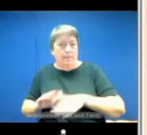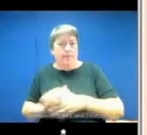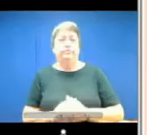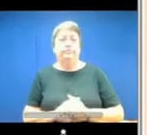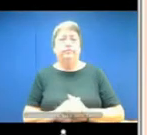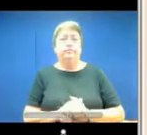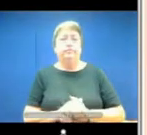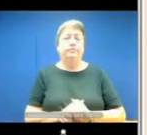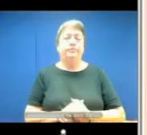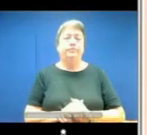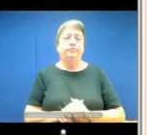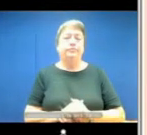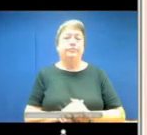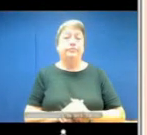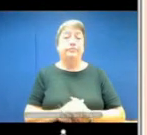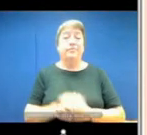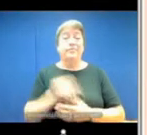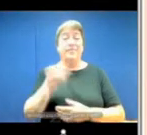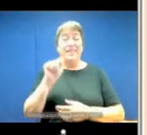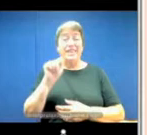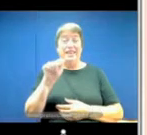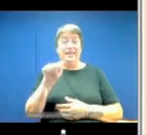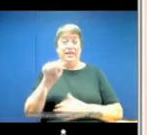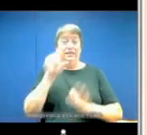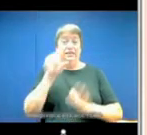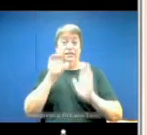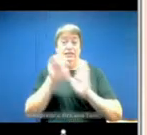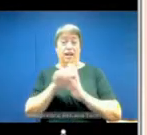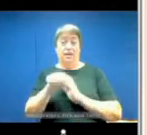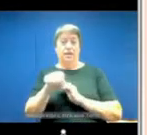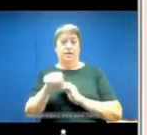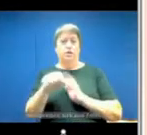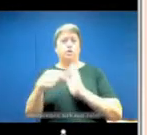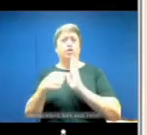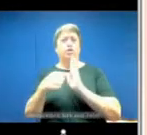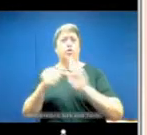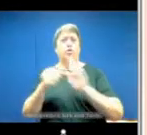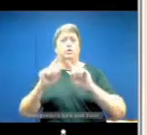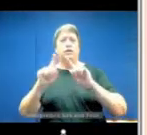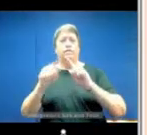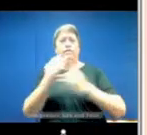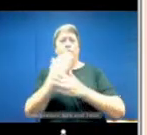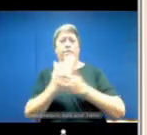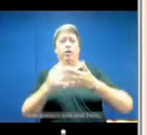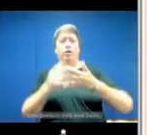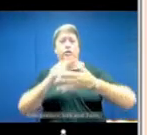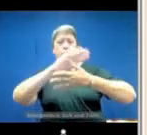This slide shows the parts of the discovery process.